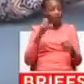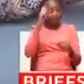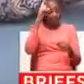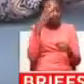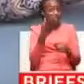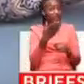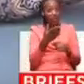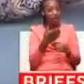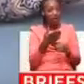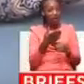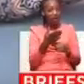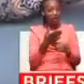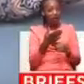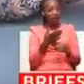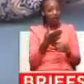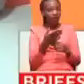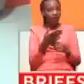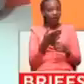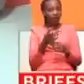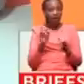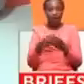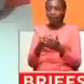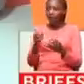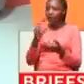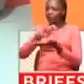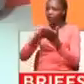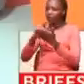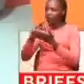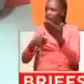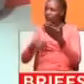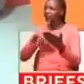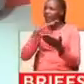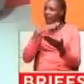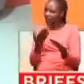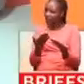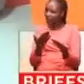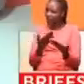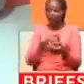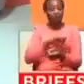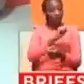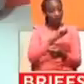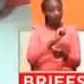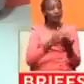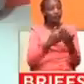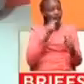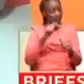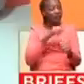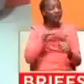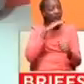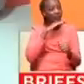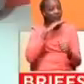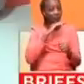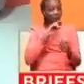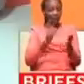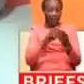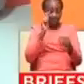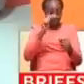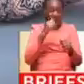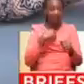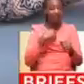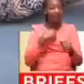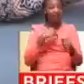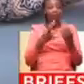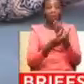the language of sacrifice. When because you say sacrifice, do you mean killing something or someone? Yeah, something's got to die. Without the flow of blood, there is